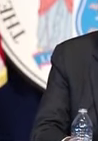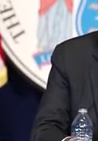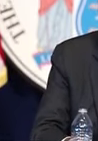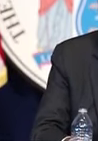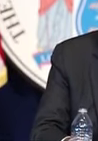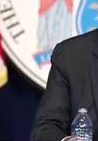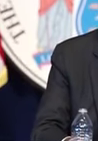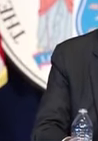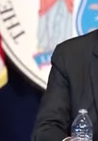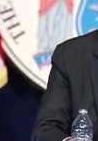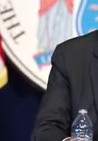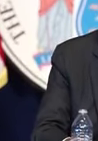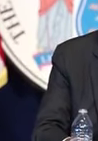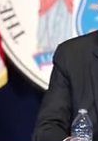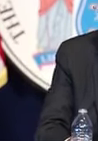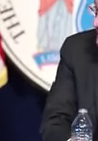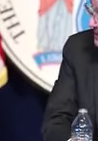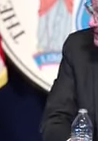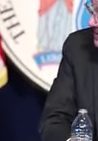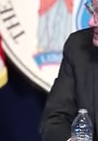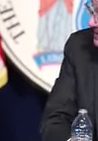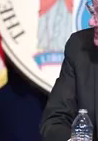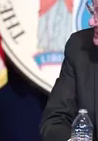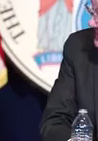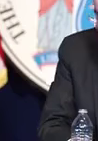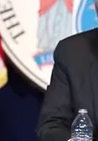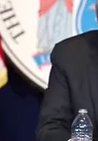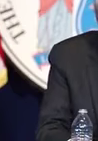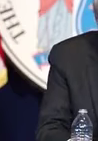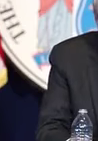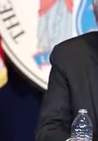7,781 residents were reported hospitalized. Did I get that right, Judy?